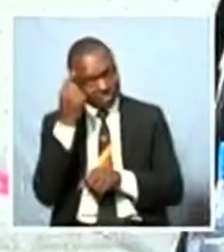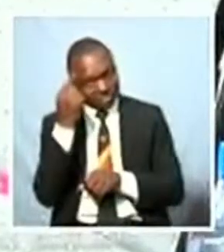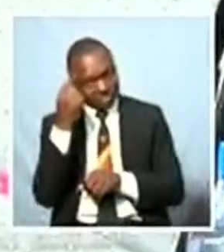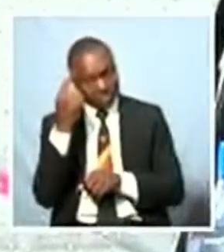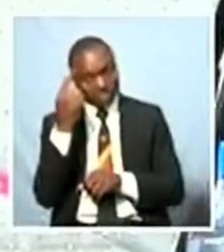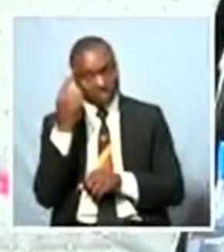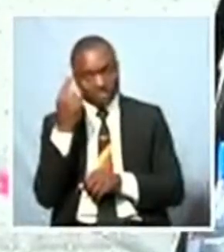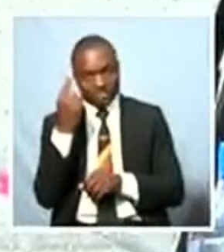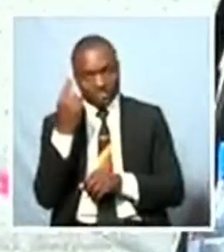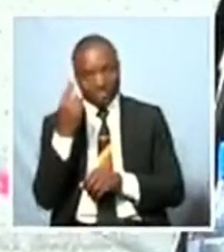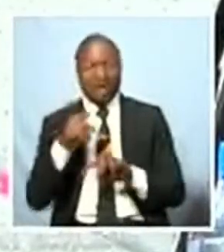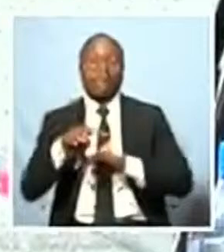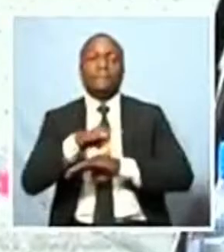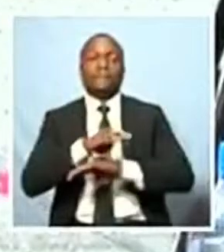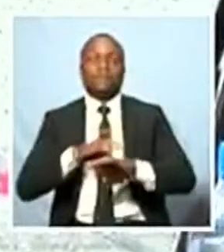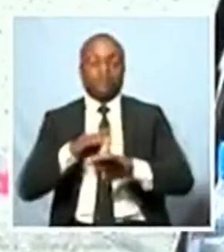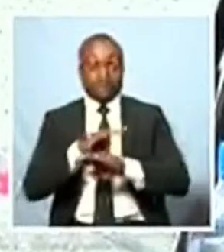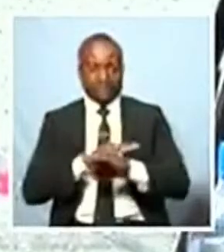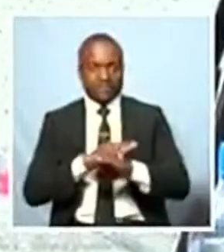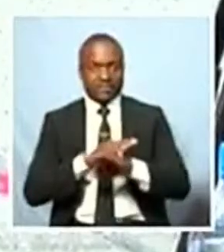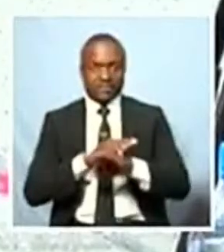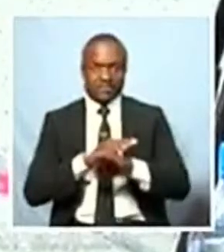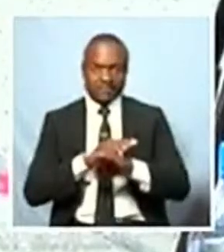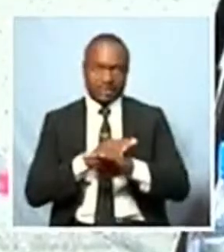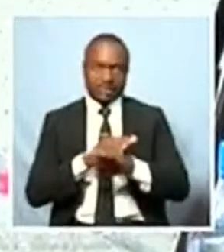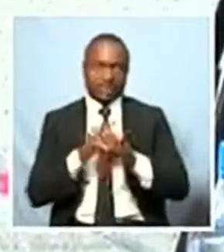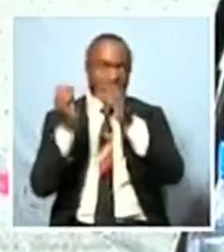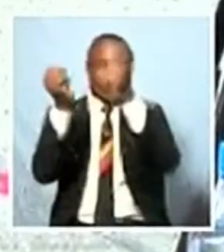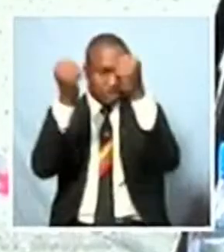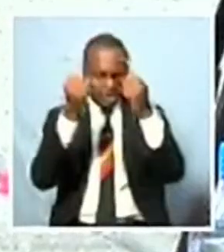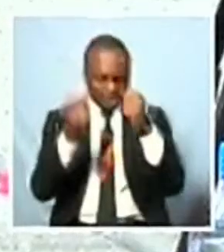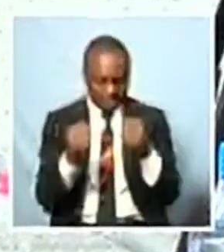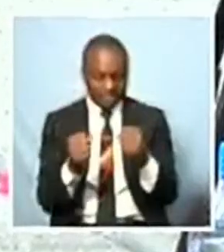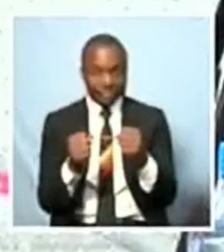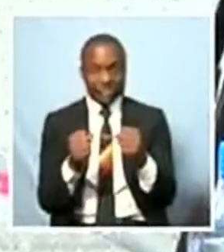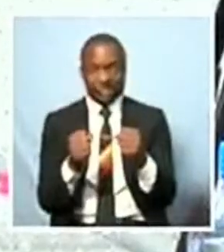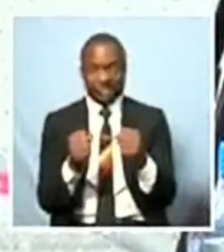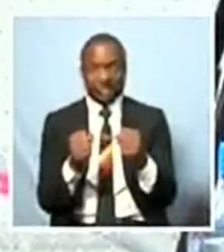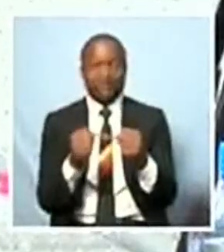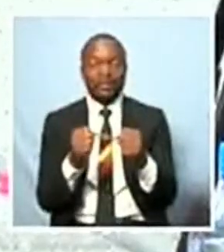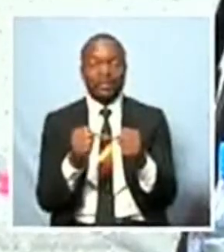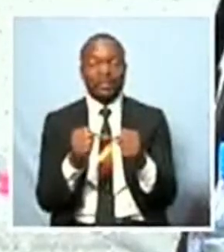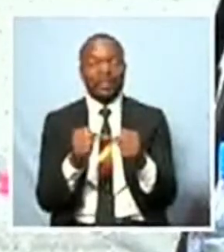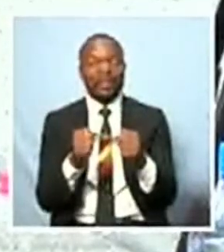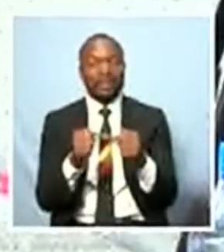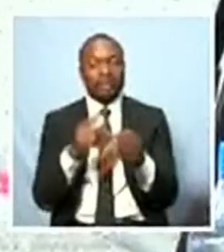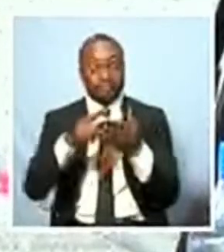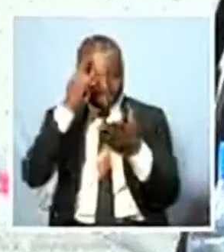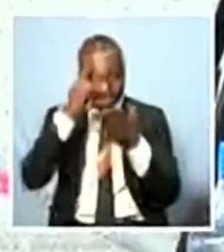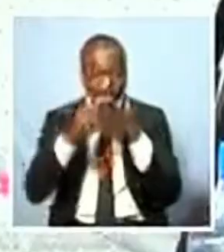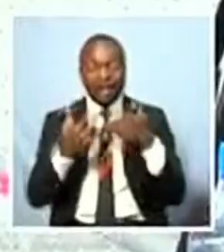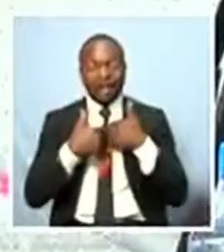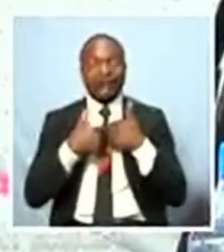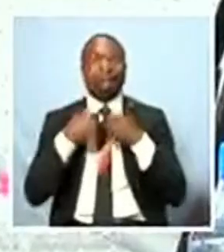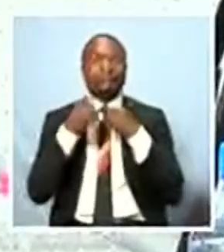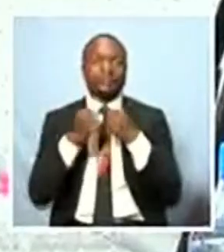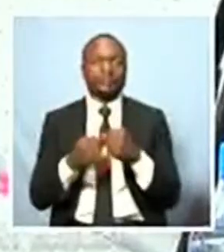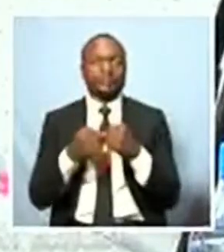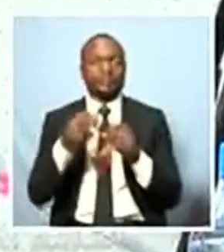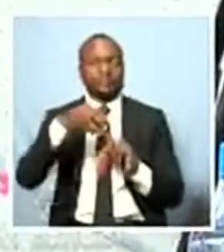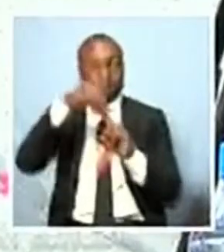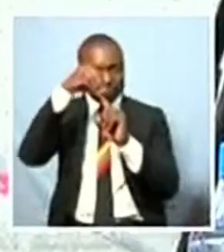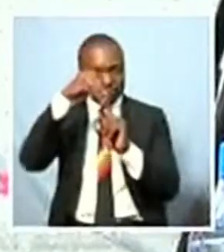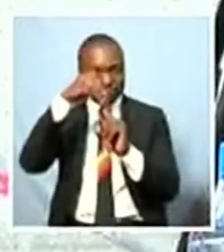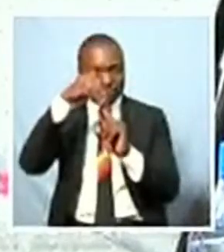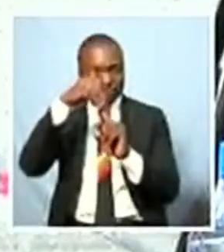measurement and basic shapes. The results suggest that learners have a stronger spatial and